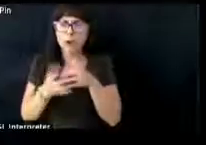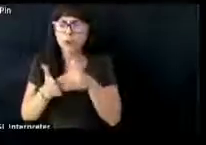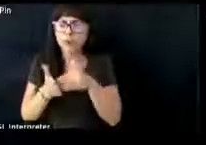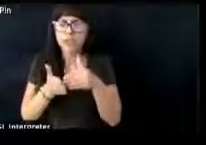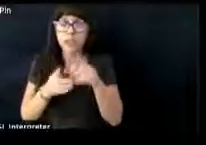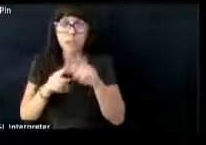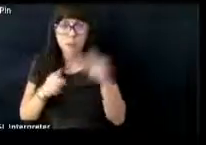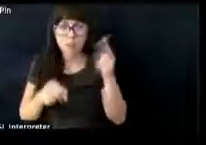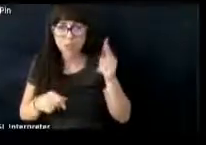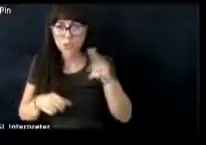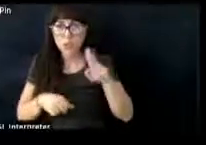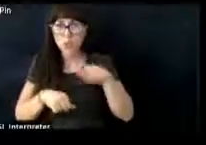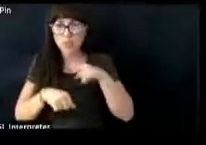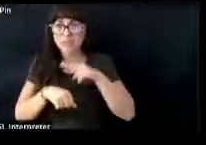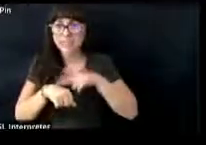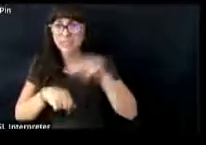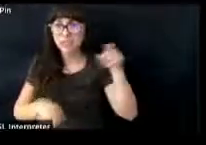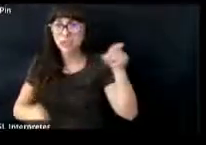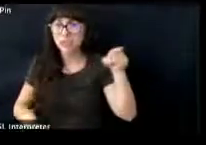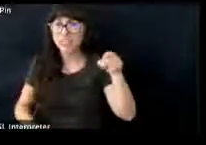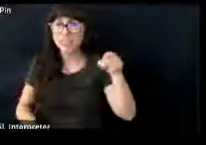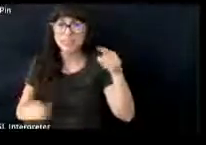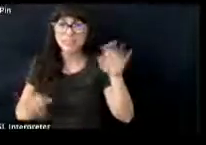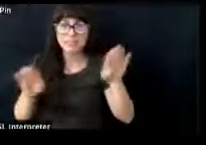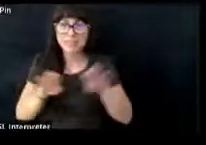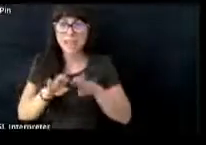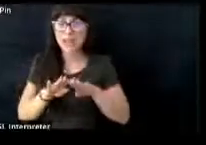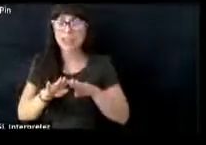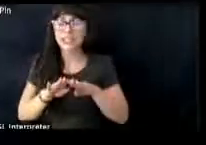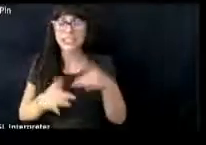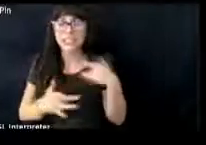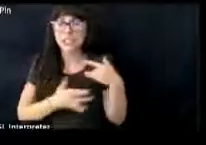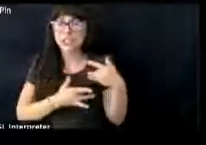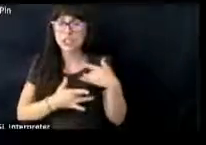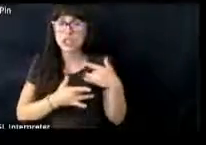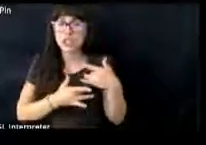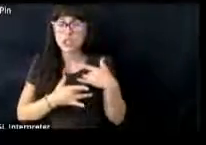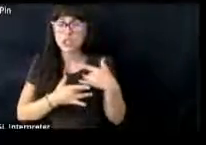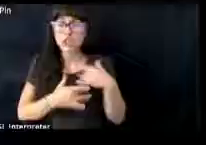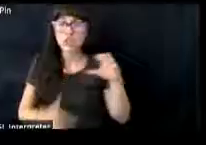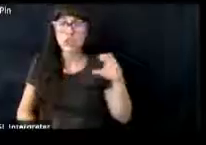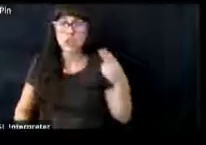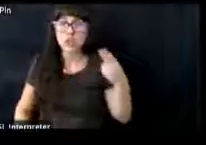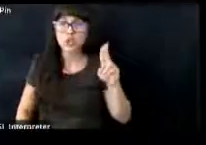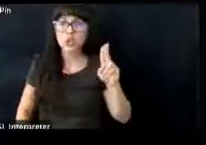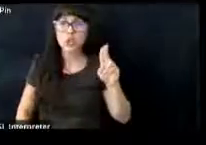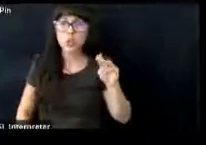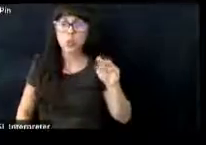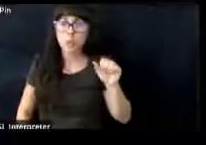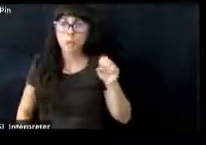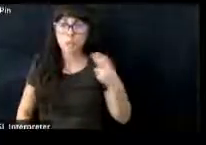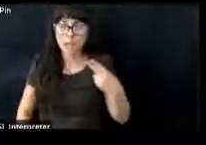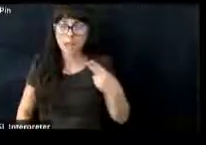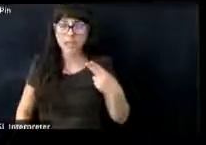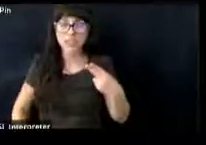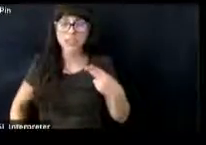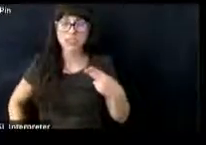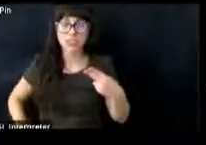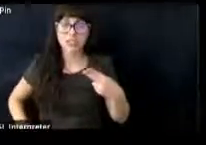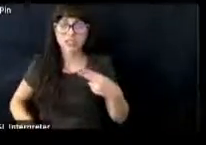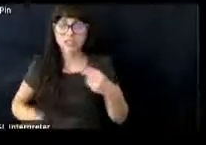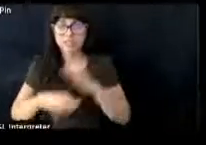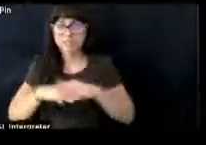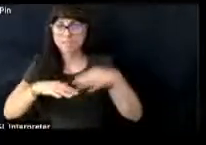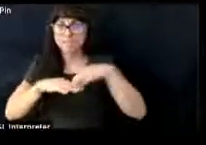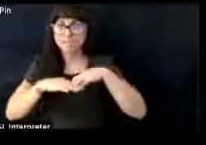this valley in concern with its Chumash to Tavian Fernandino history. And the